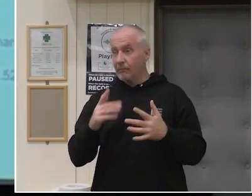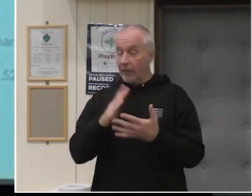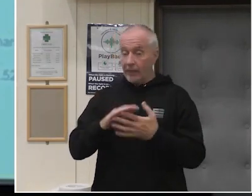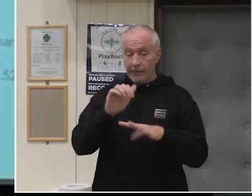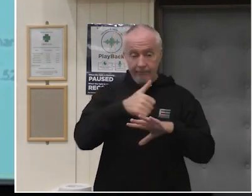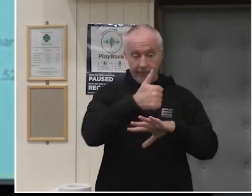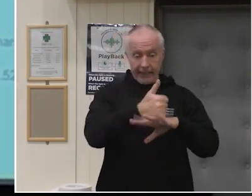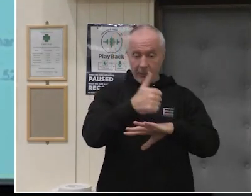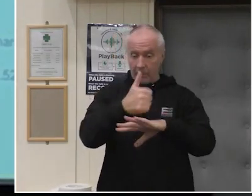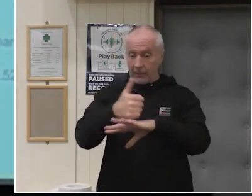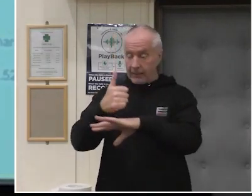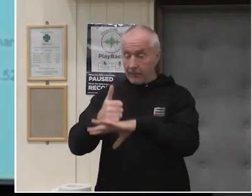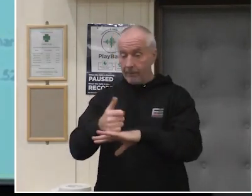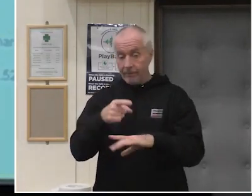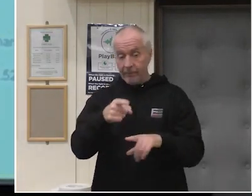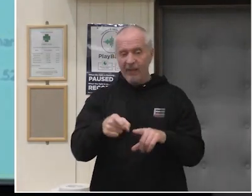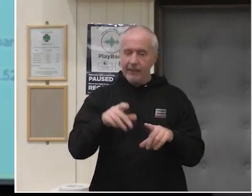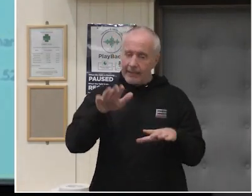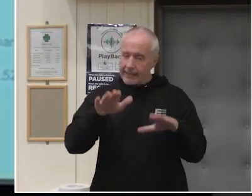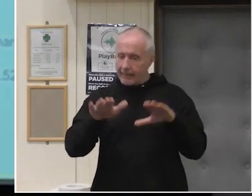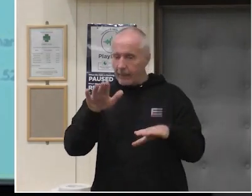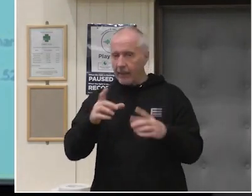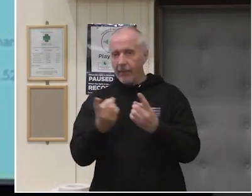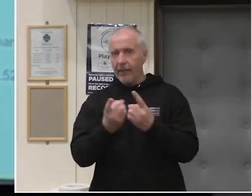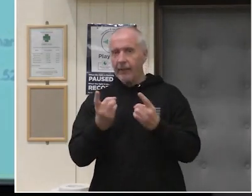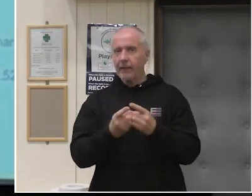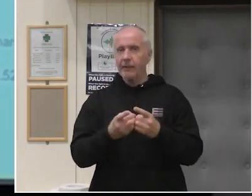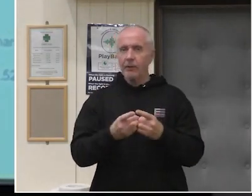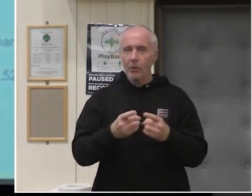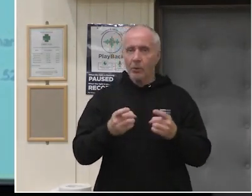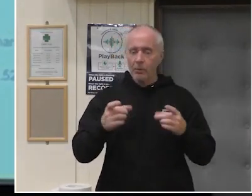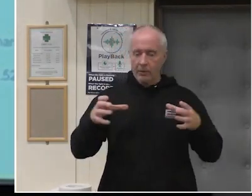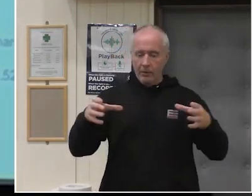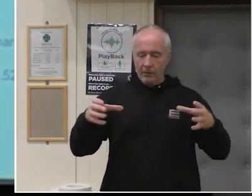of thing, which is what we call a cavity haloscope.